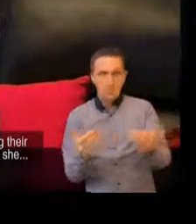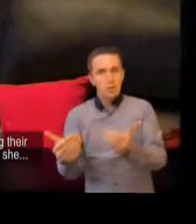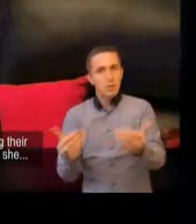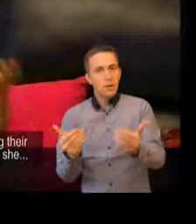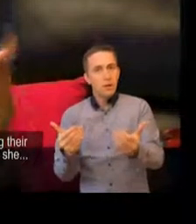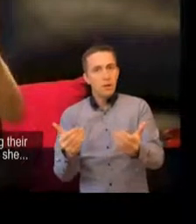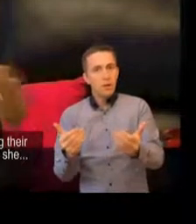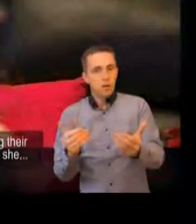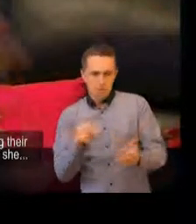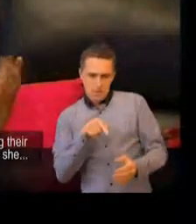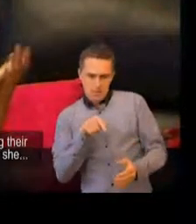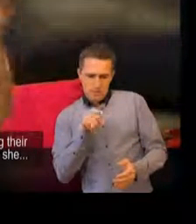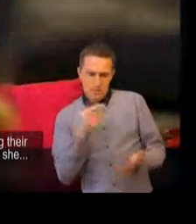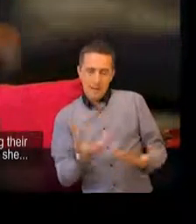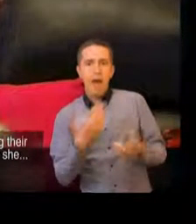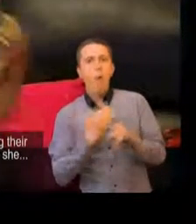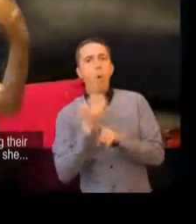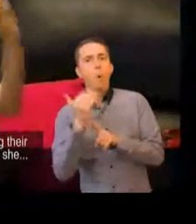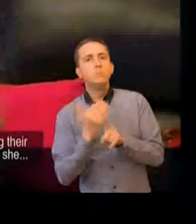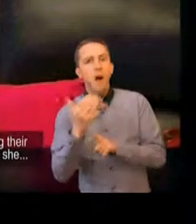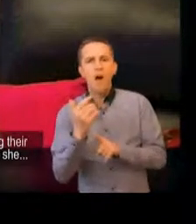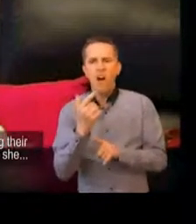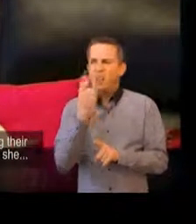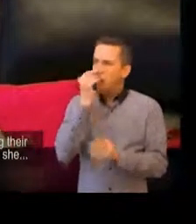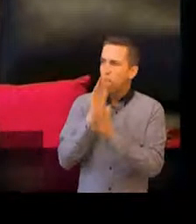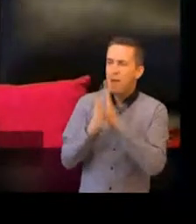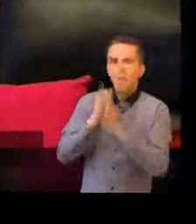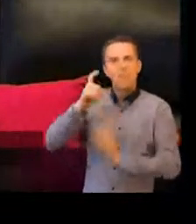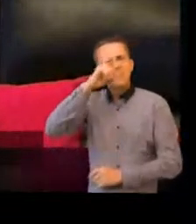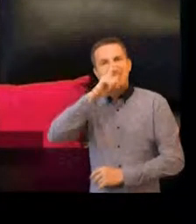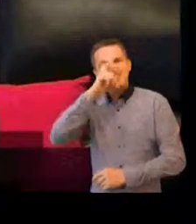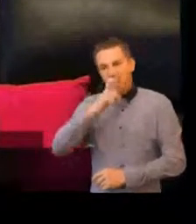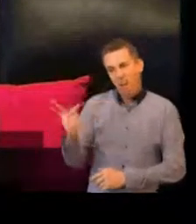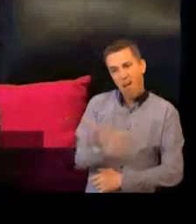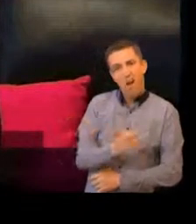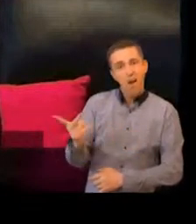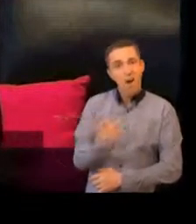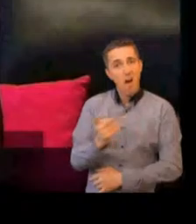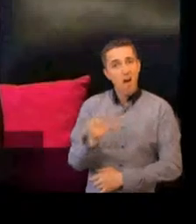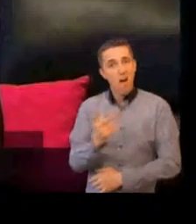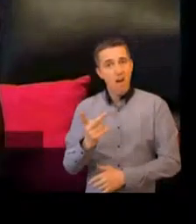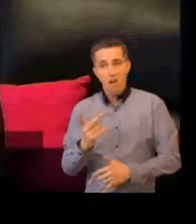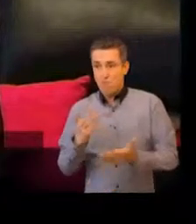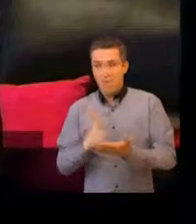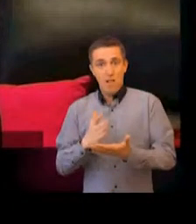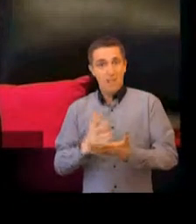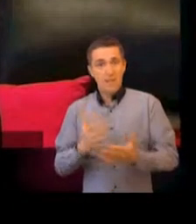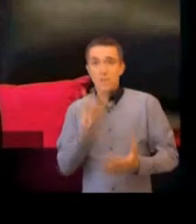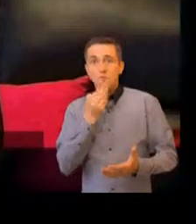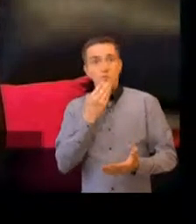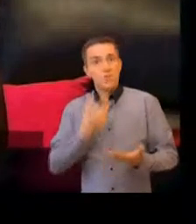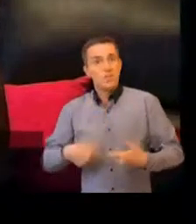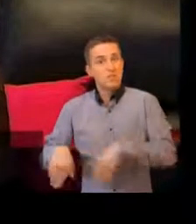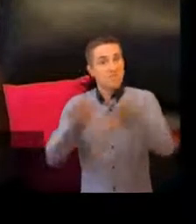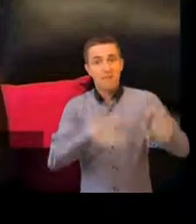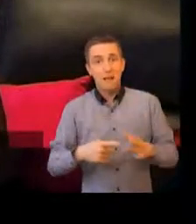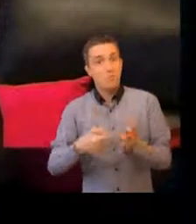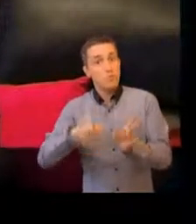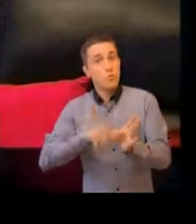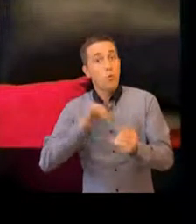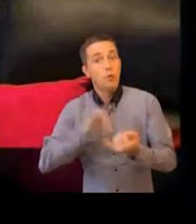Yeah. Are you riding a bike? By yourself. Wow. Yeah. So would you say in the early stages it's important possibly to use toys which are encouraging the use of